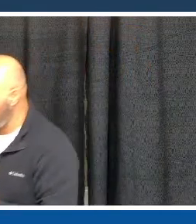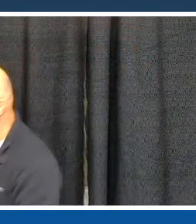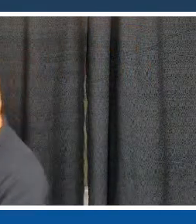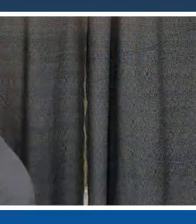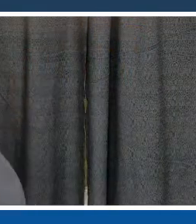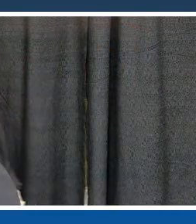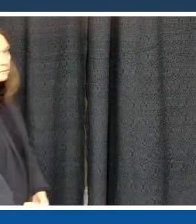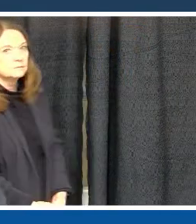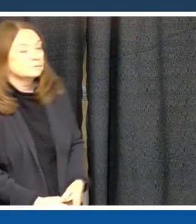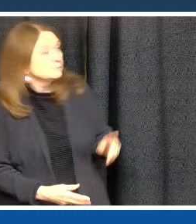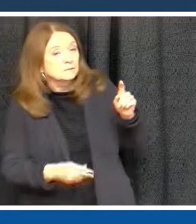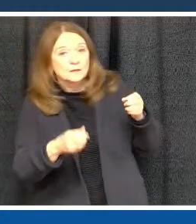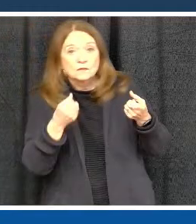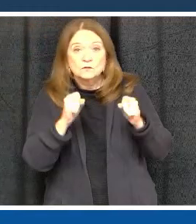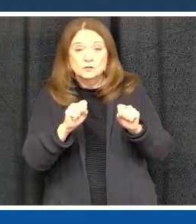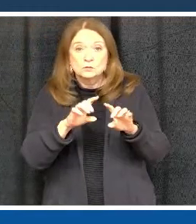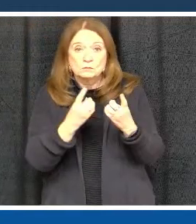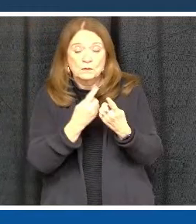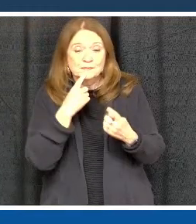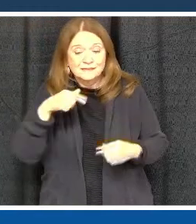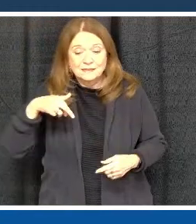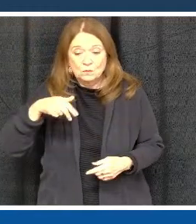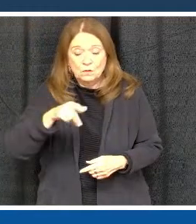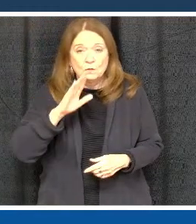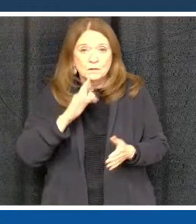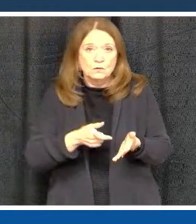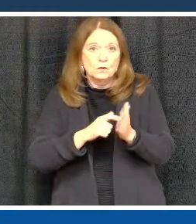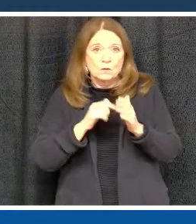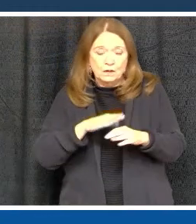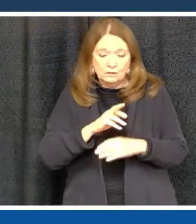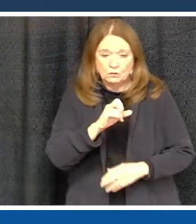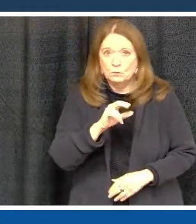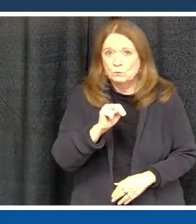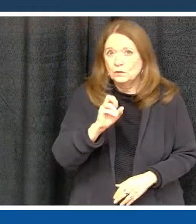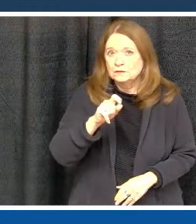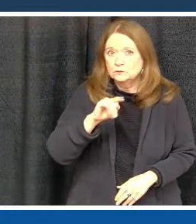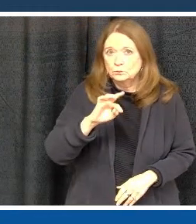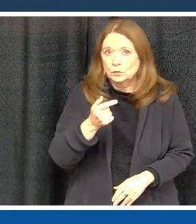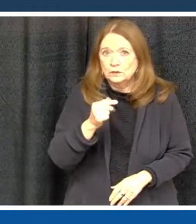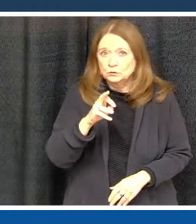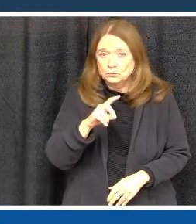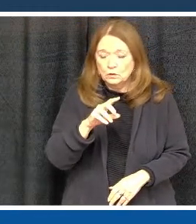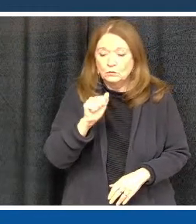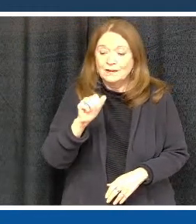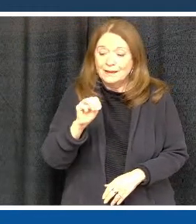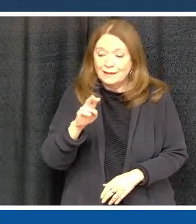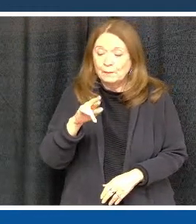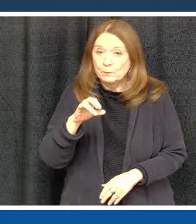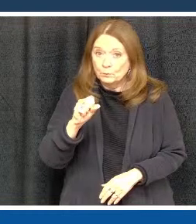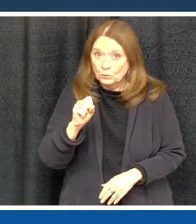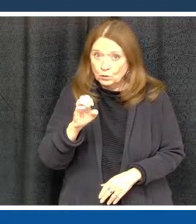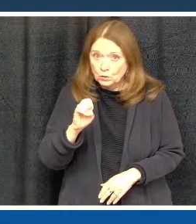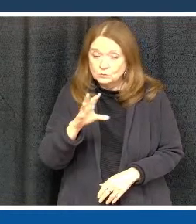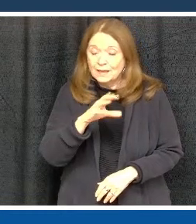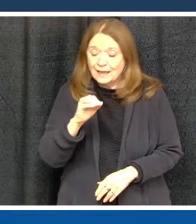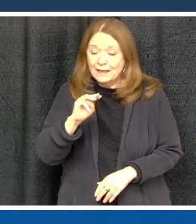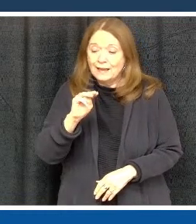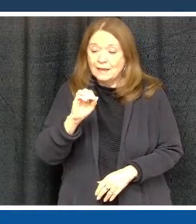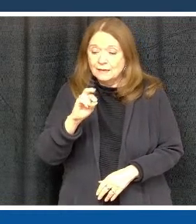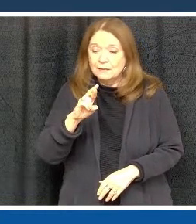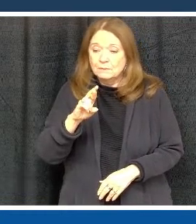The street department said sidewalk will be required on Britton Springs Road, Ambrose, and Morningside Road, all the 3